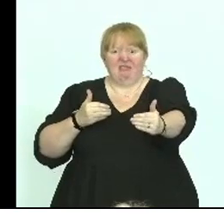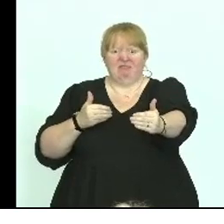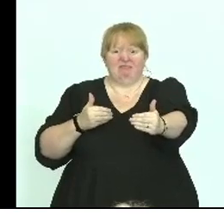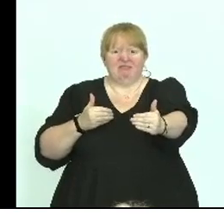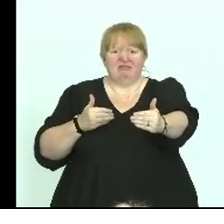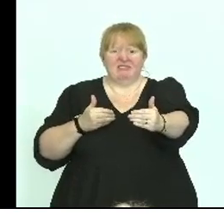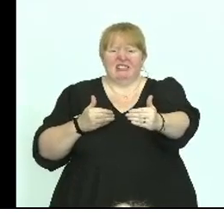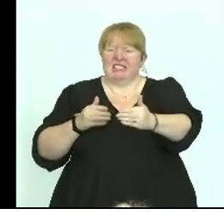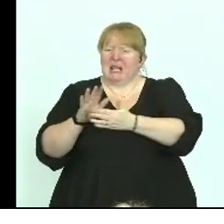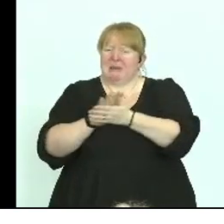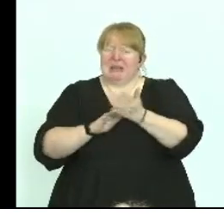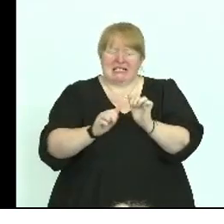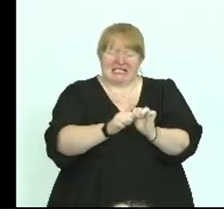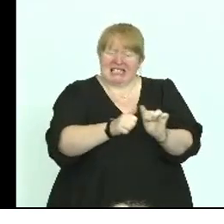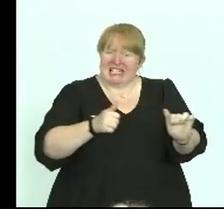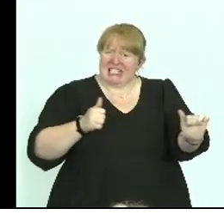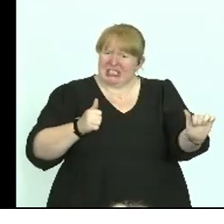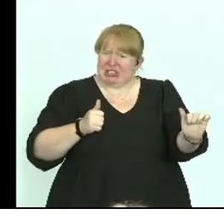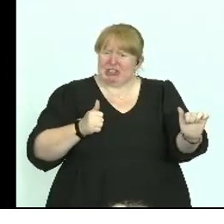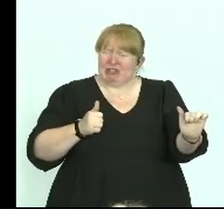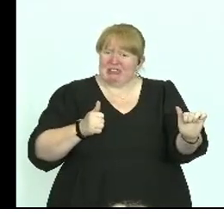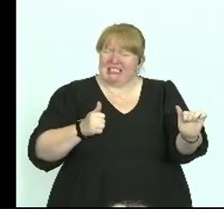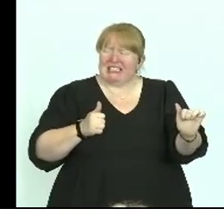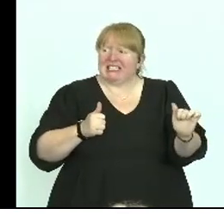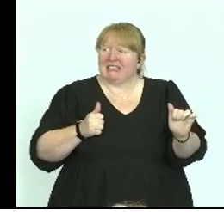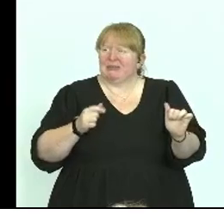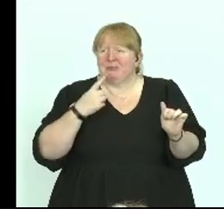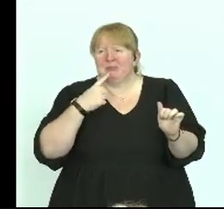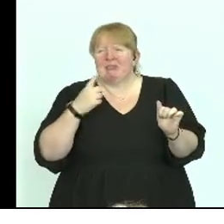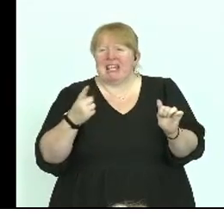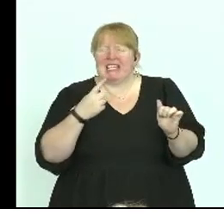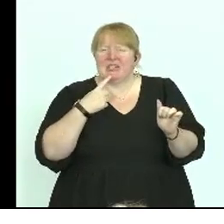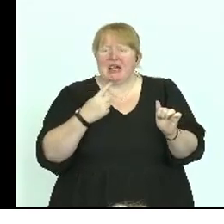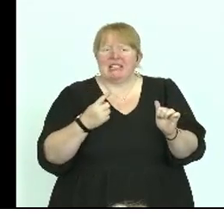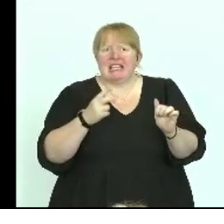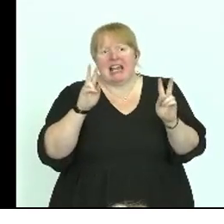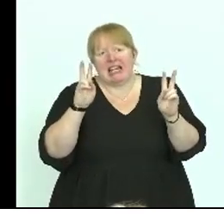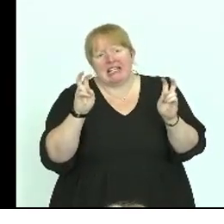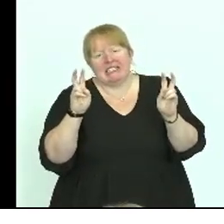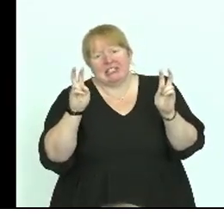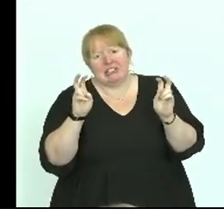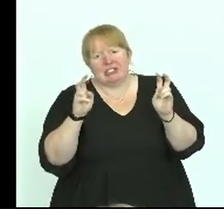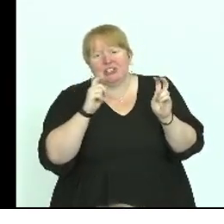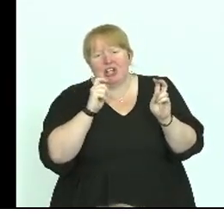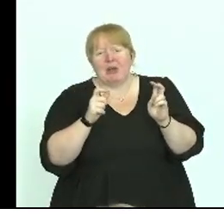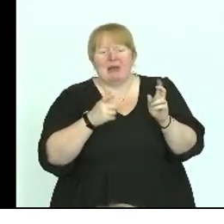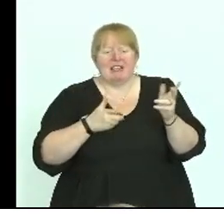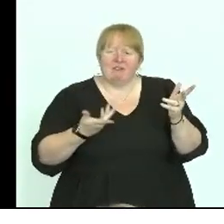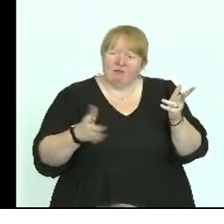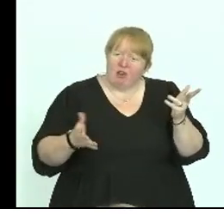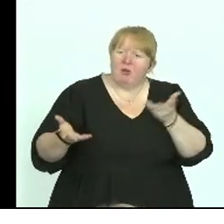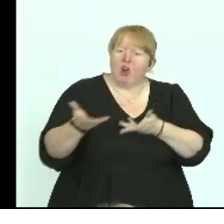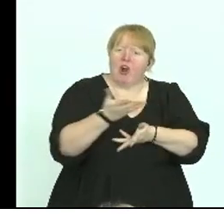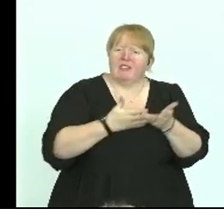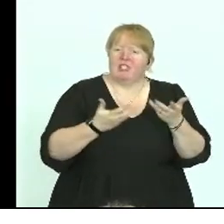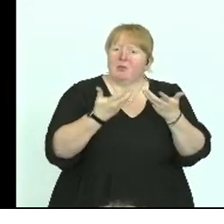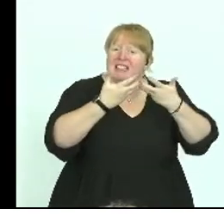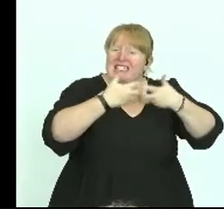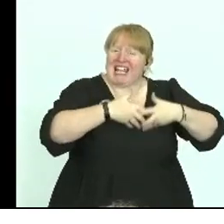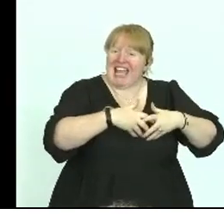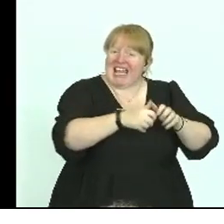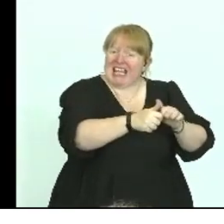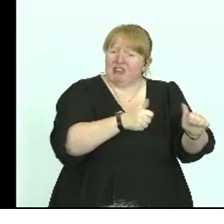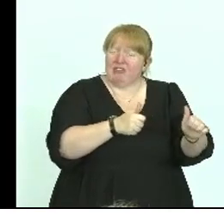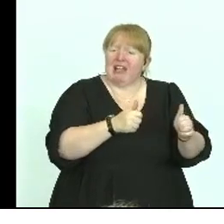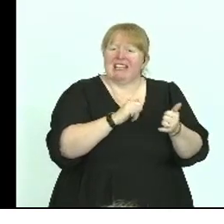idea that industry, and we use that term largely. So it came out of conversations with the tech industry